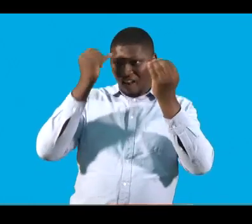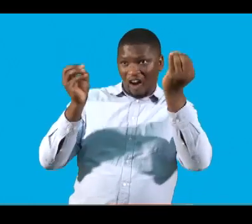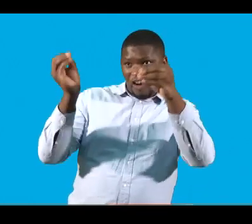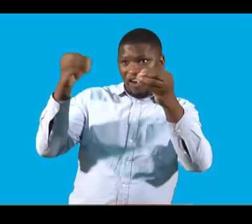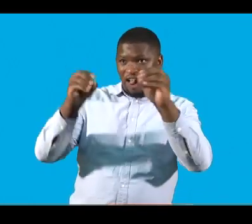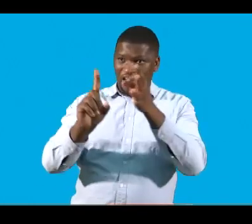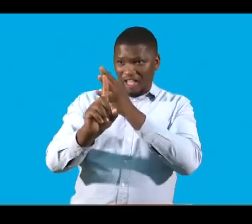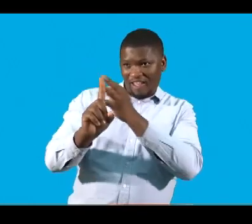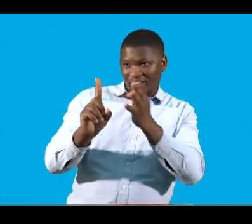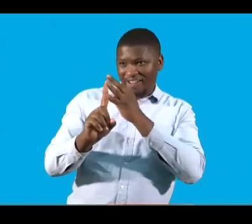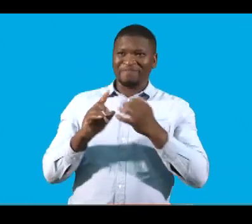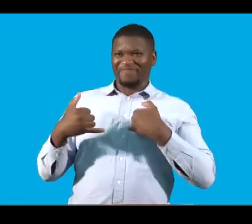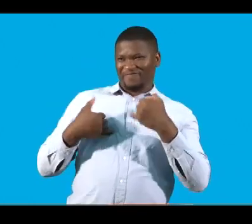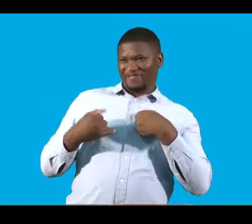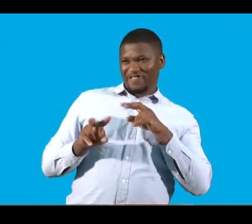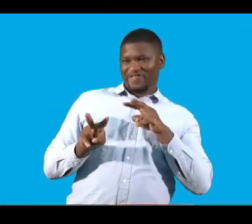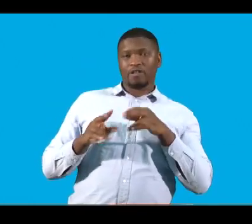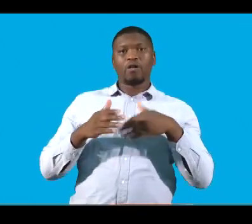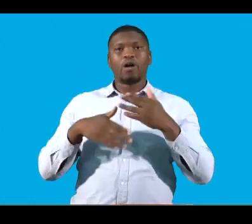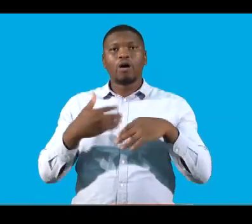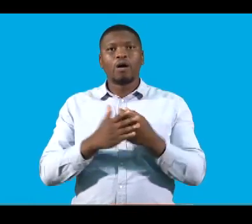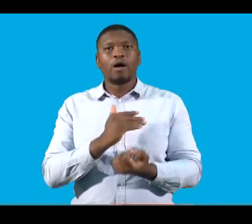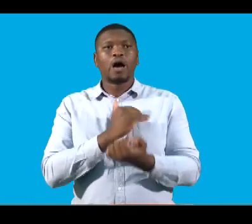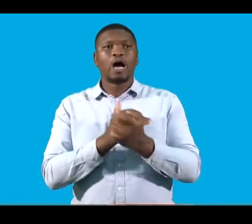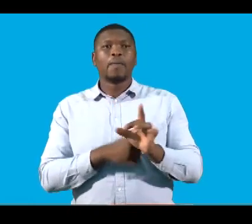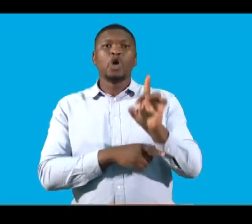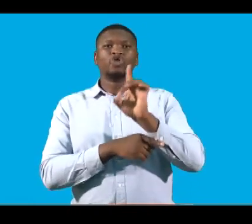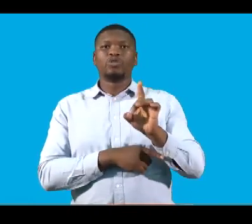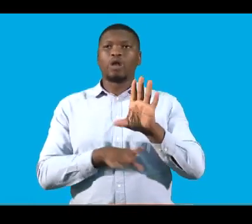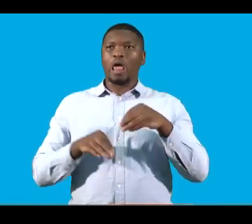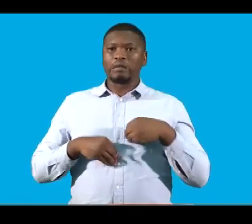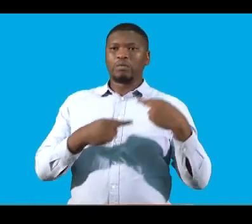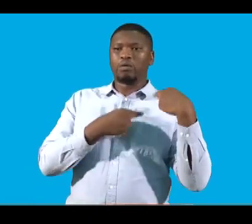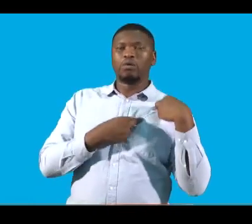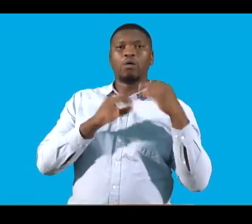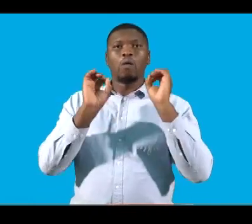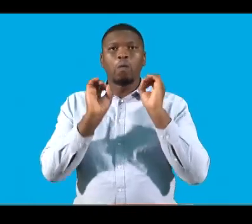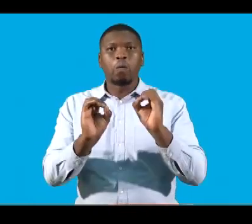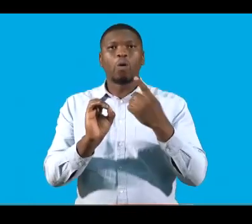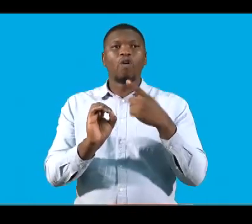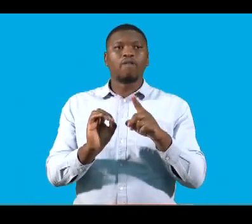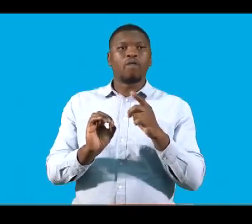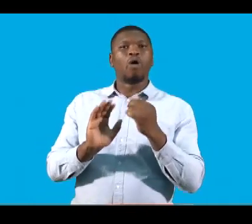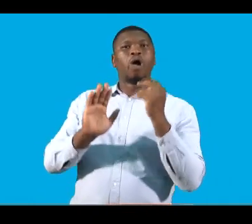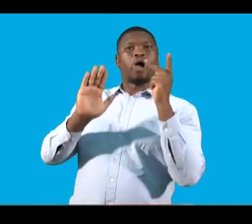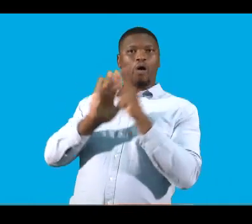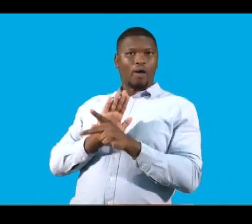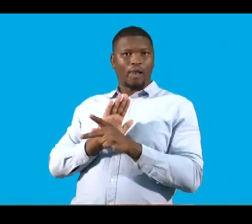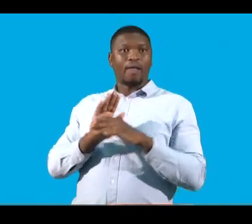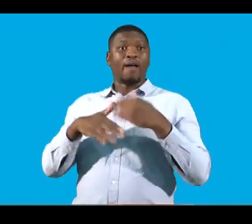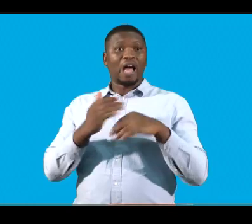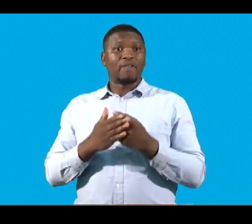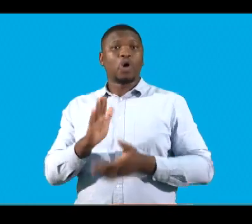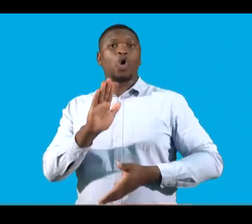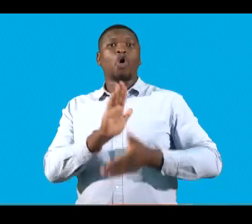how his ideas influence and corrupt Dorian, and furthermore, when Dorian does not take accountability for his role in Sybil's